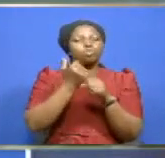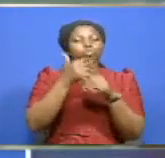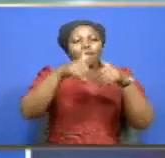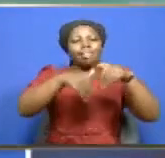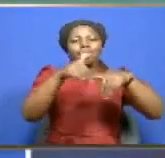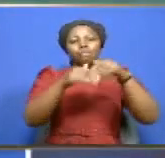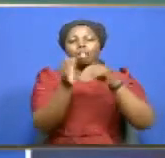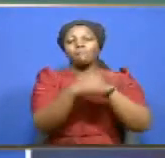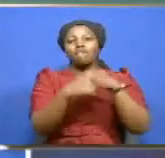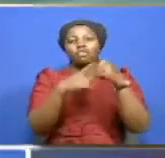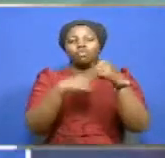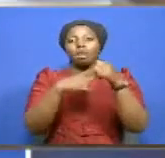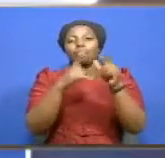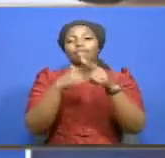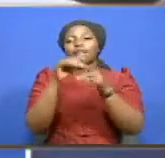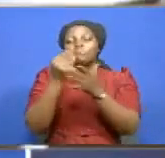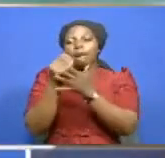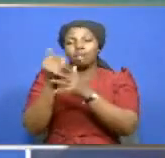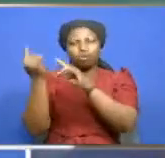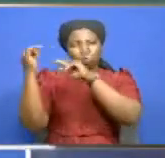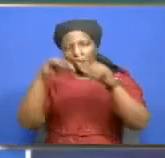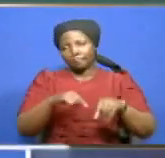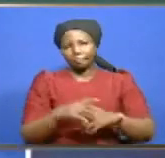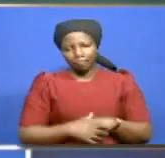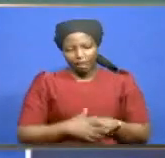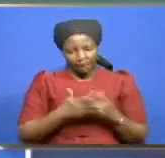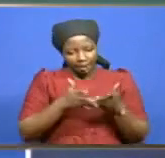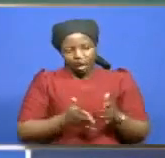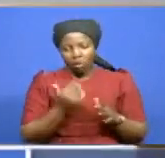itaingia hapa. Na sasa tuko na product ya BBI,